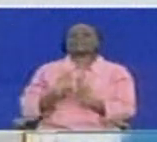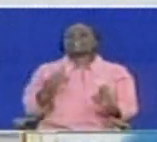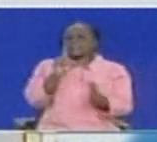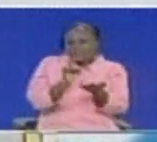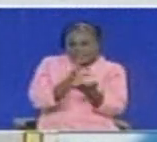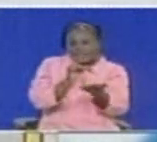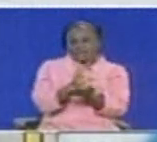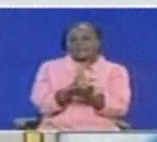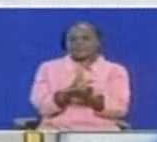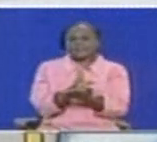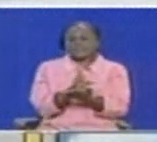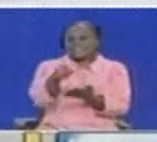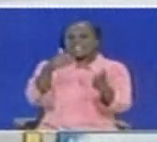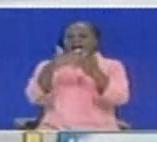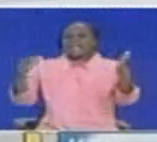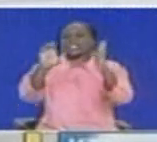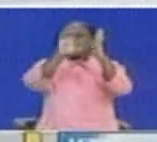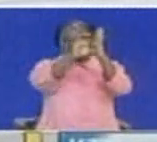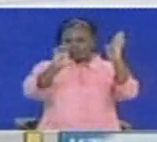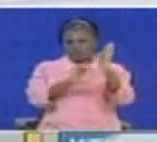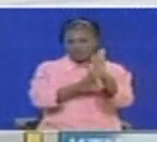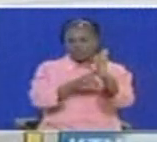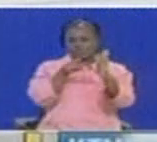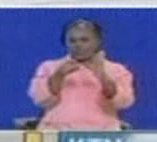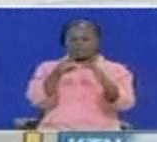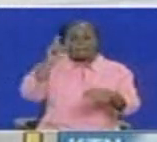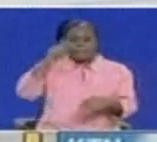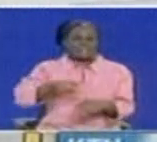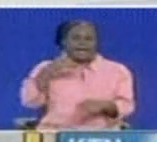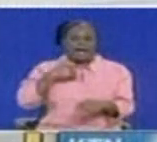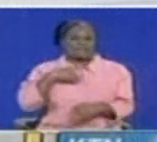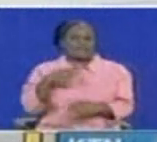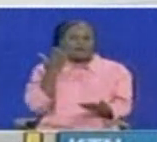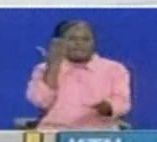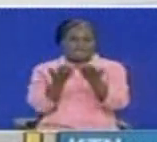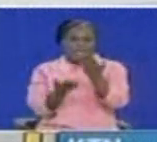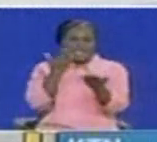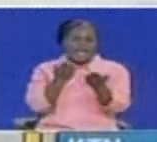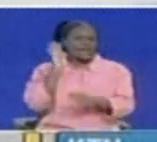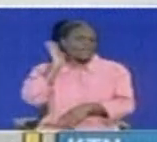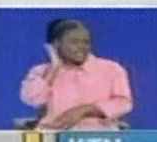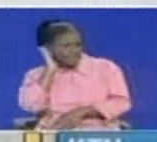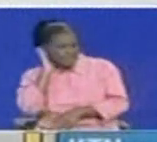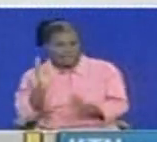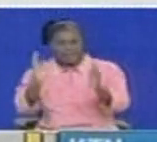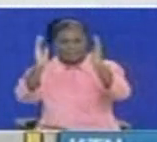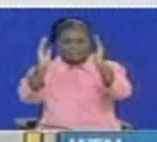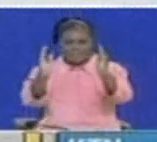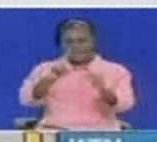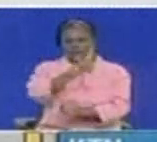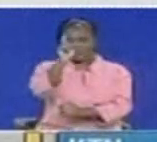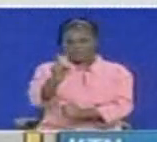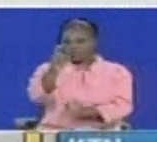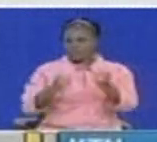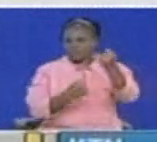contravention with the Constitution that does allow for fair hearing. That's absolutely the allegation. And our big question tonight, we're asking, do